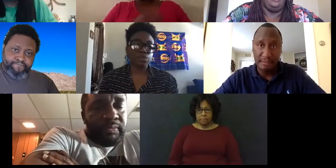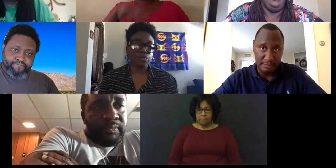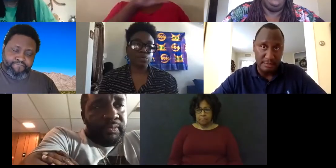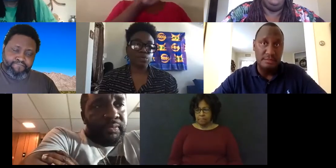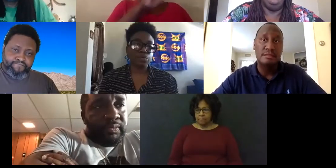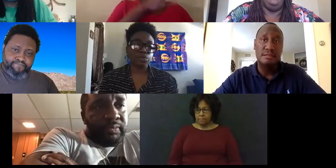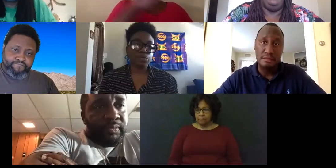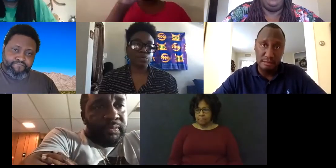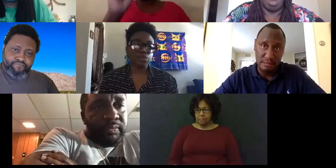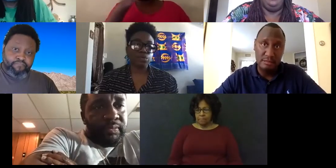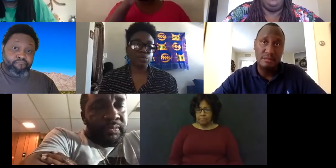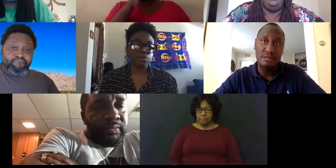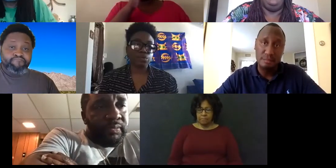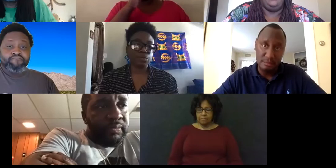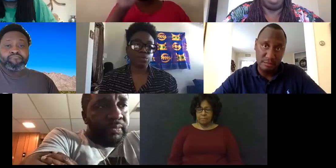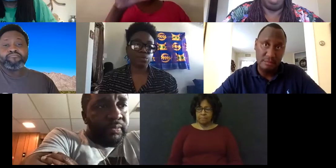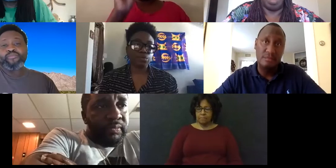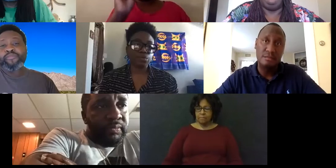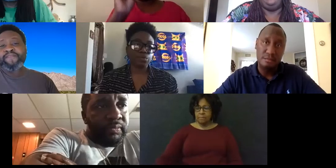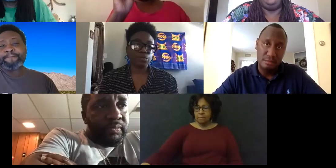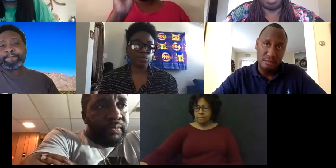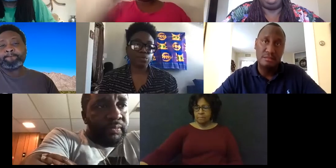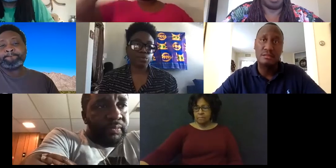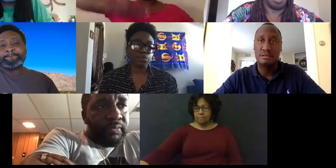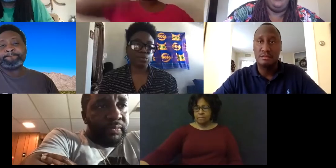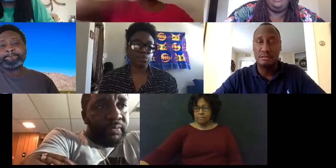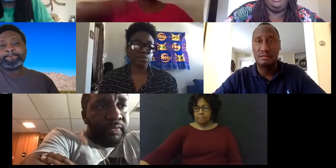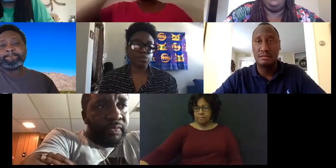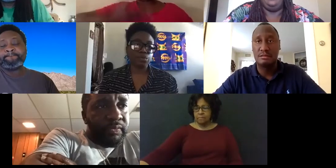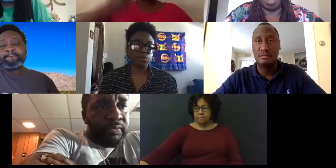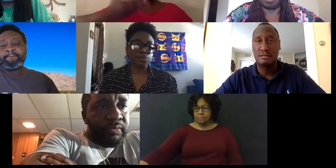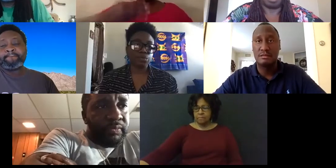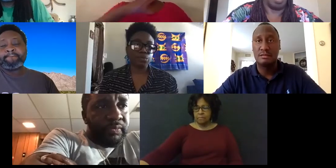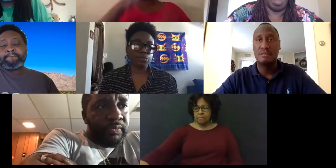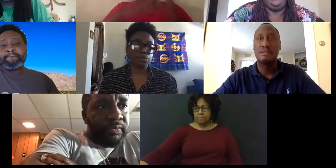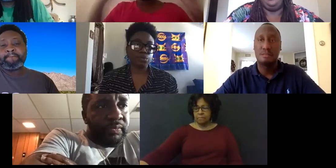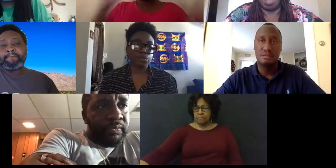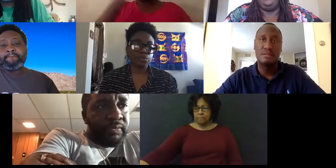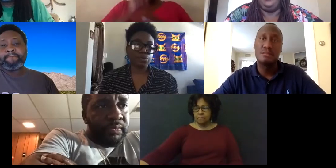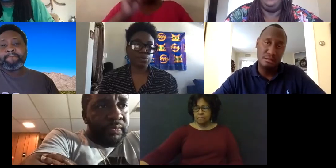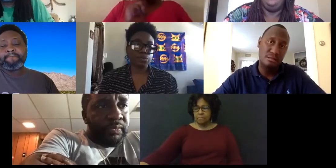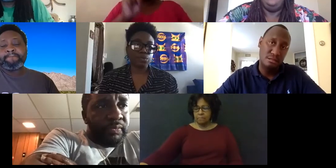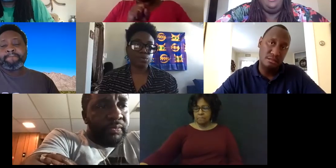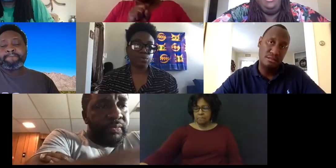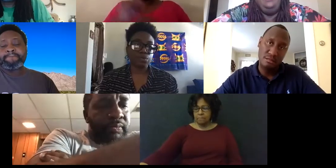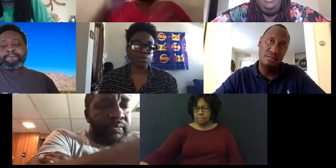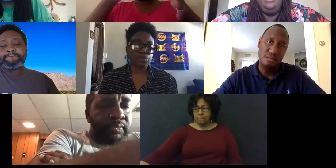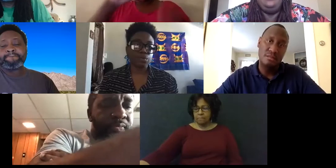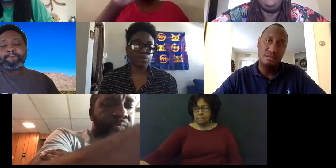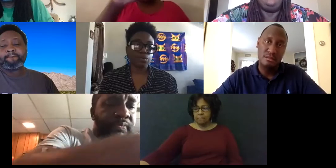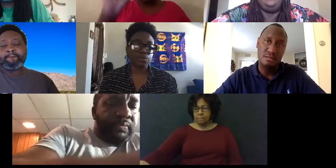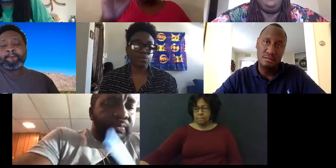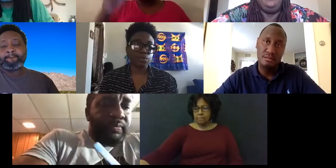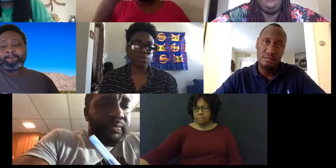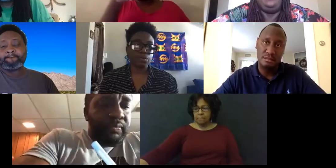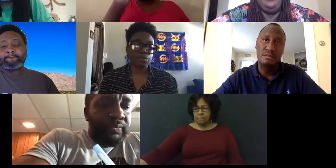disability, who are at the forefront. Carrie Gray does a lot of good work. Be Heard does a lot of good work. So